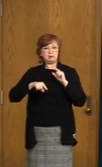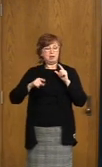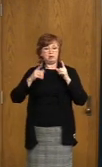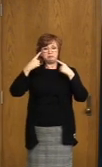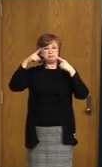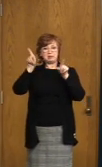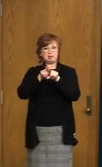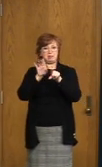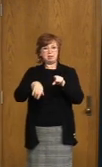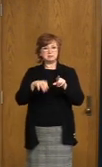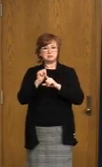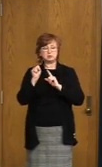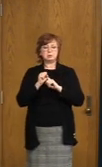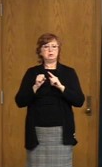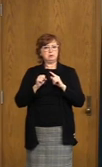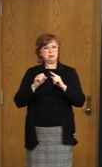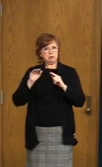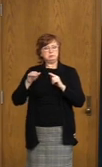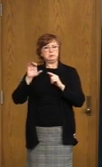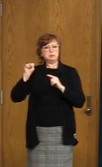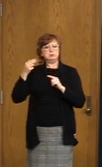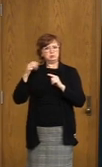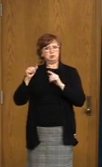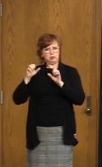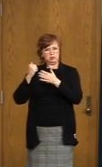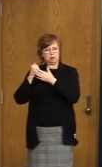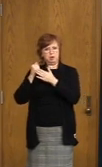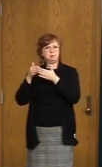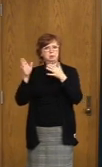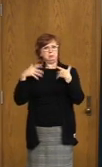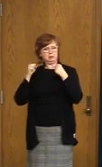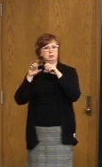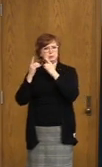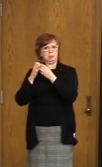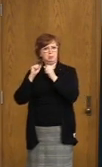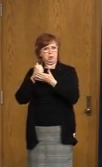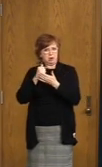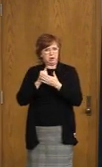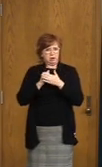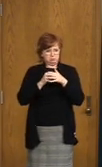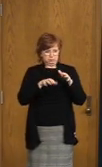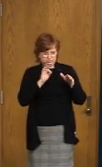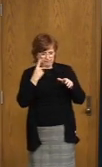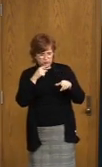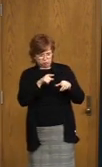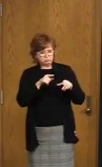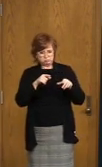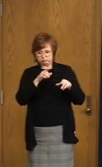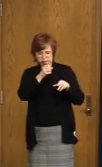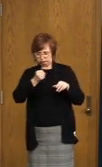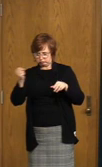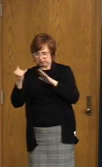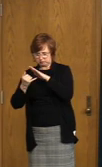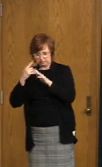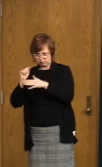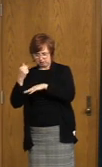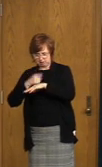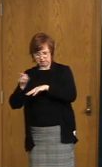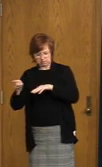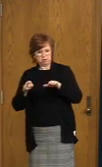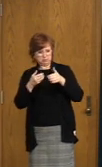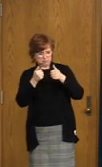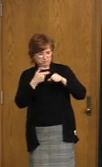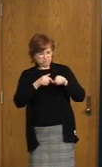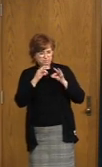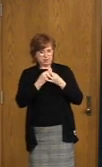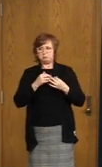So, I think it is important really to continue doing the basics. Stay home if you're sick, essential,